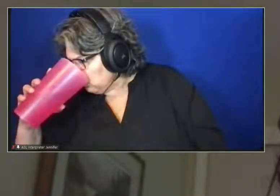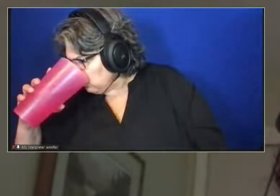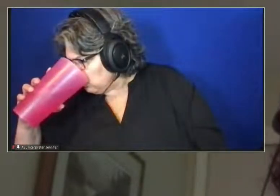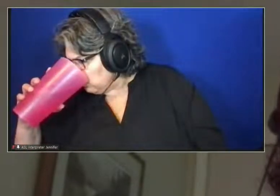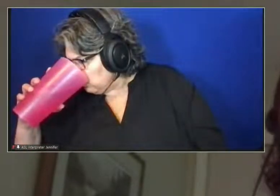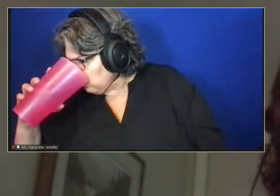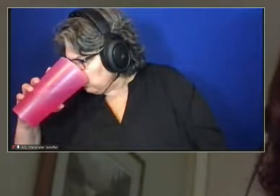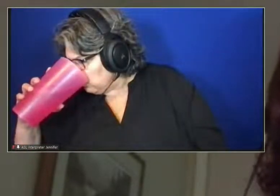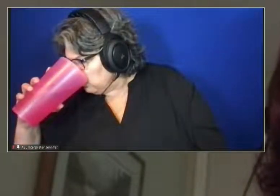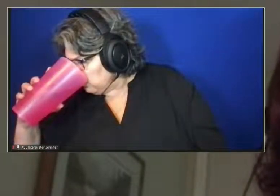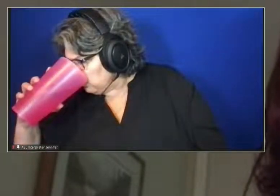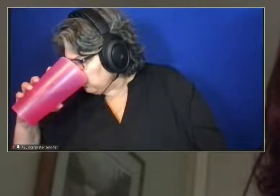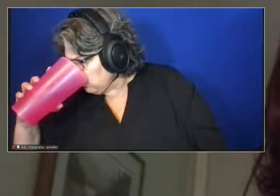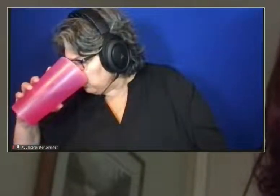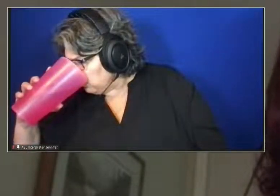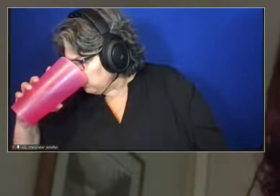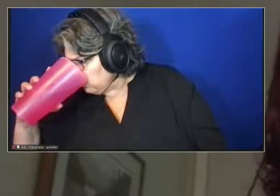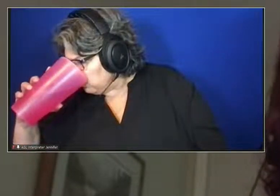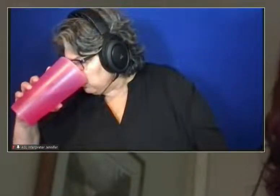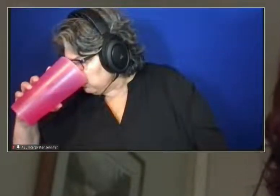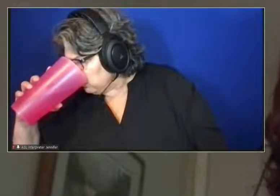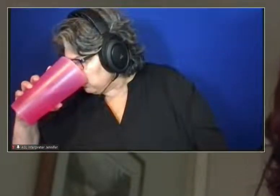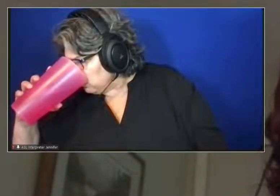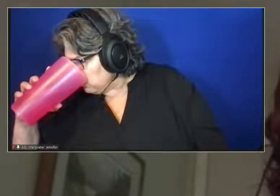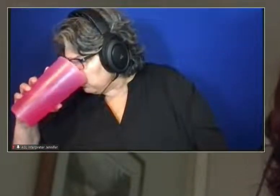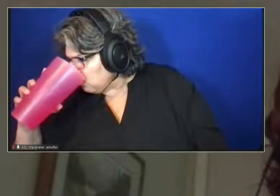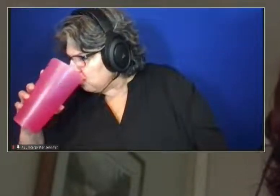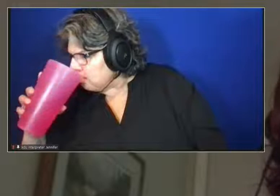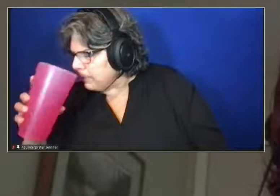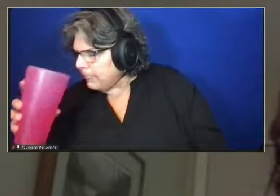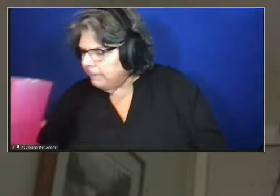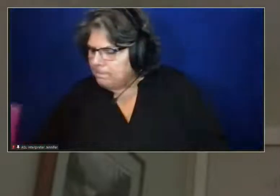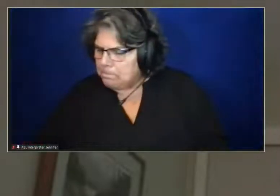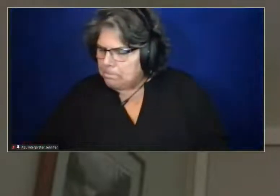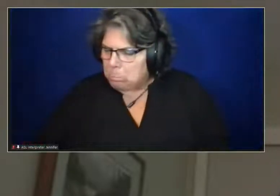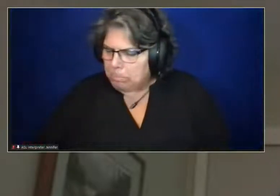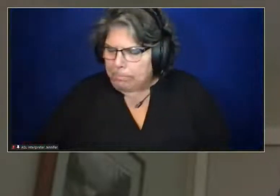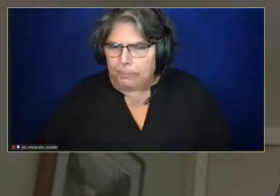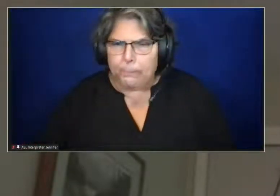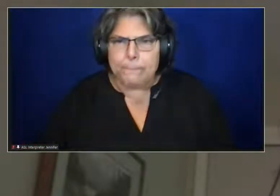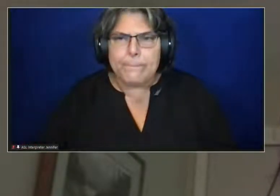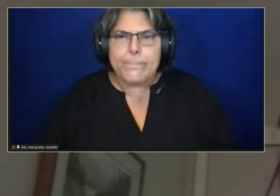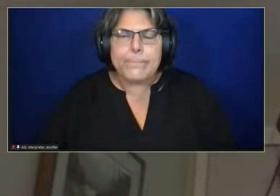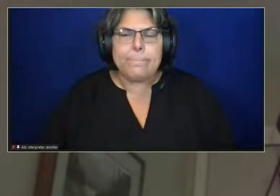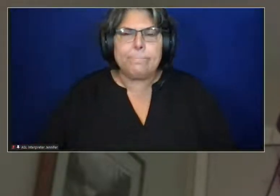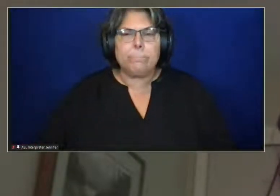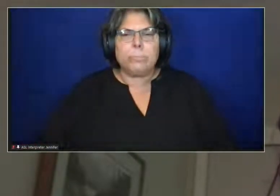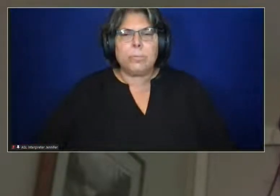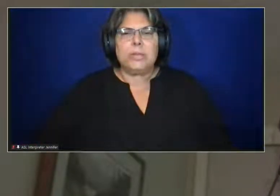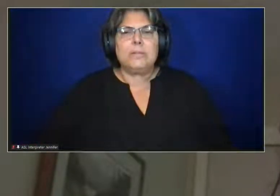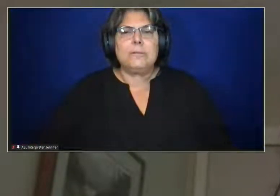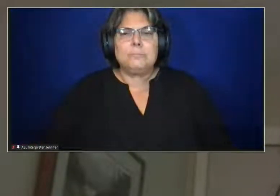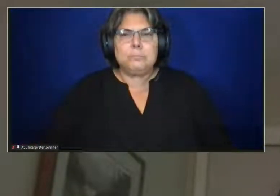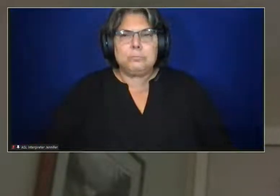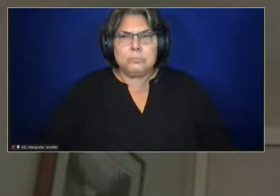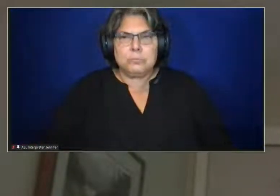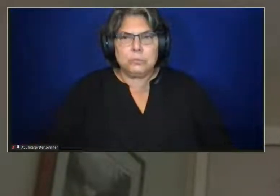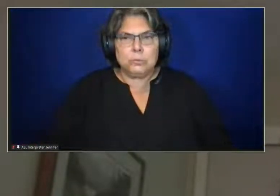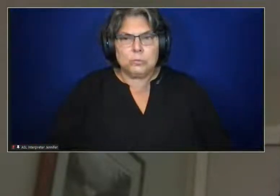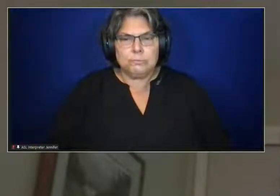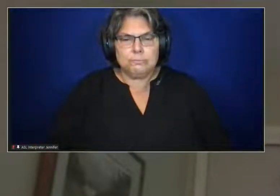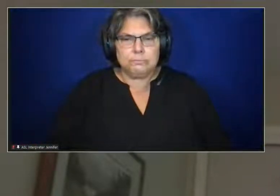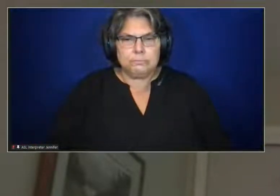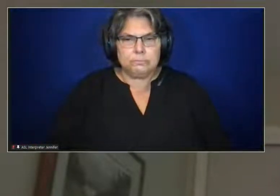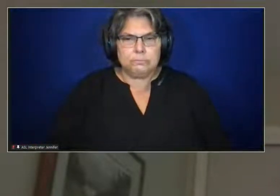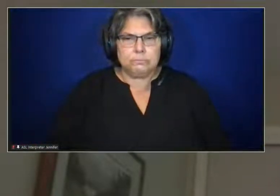insights about this, but other states are doing the exact opposite of California. And they are fine and living this normal